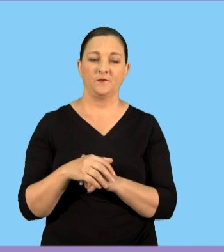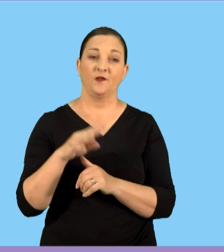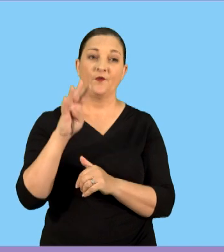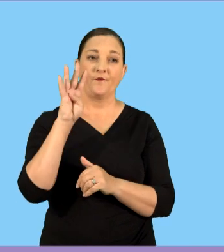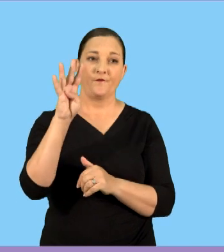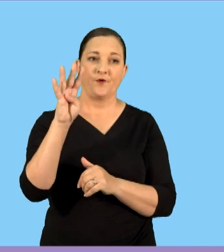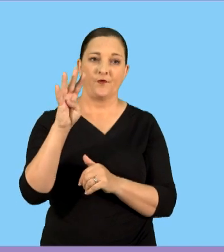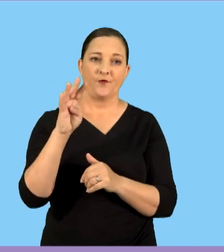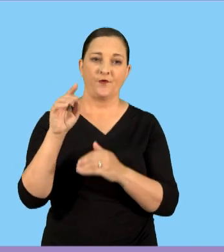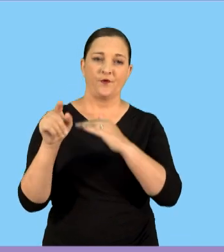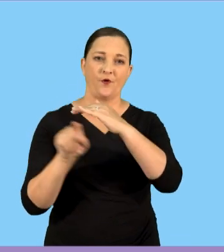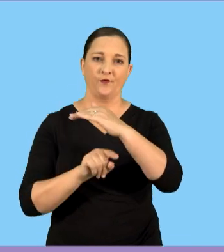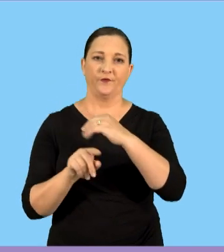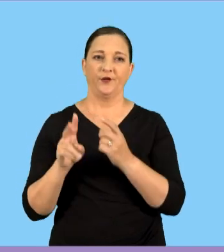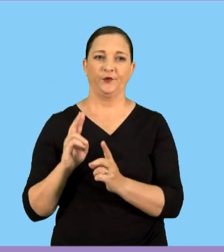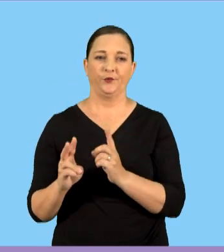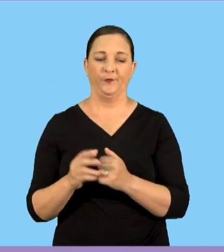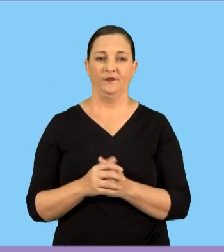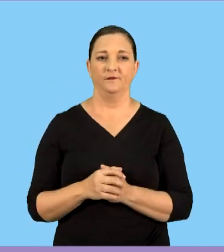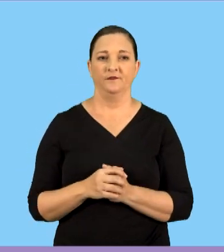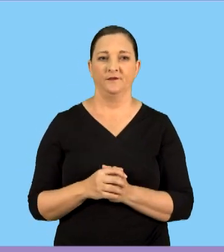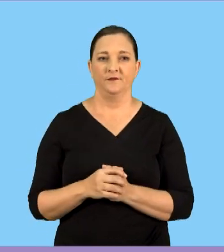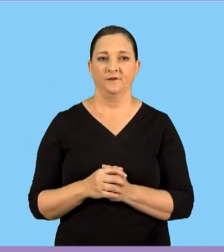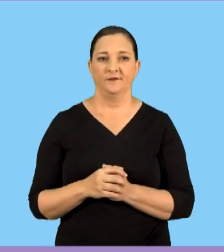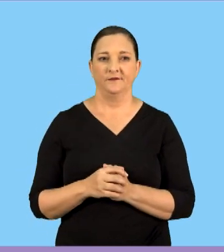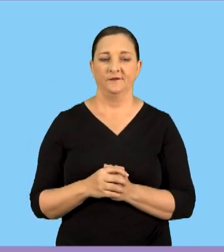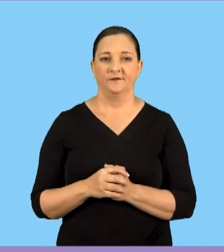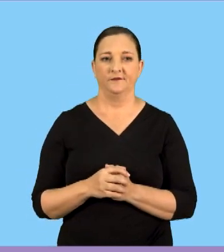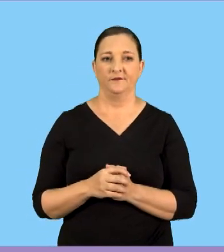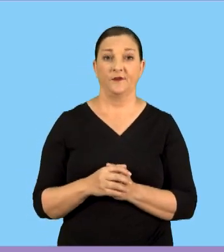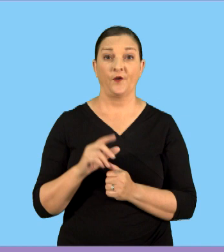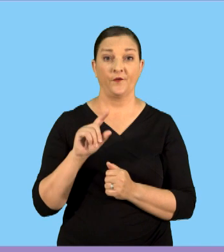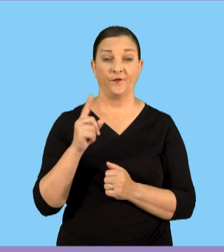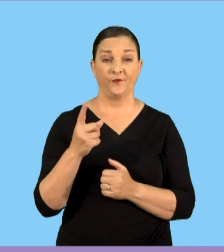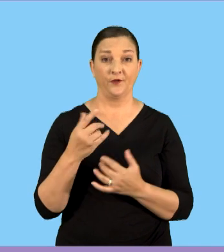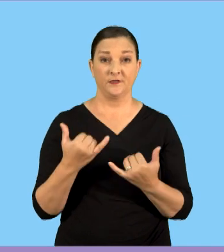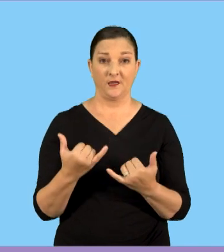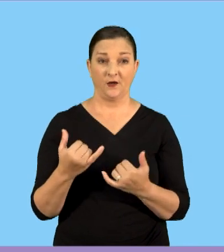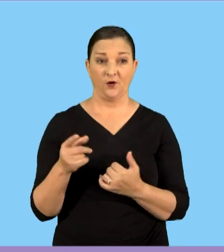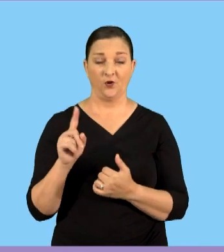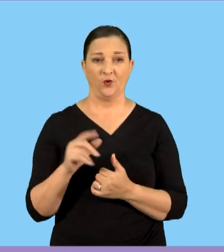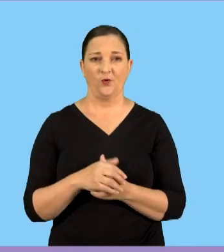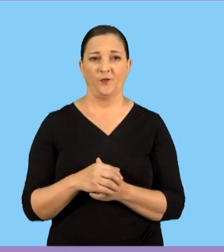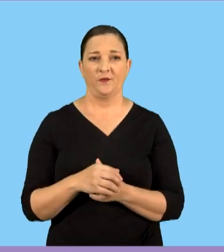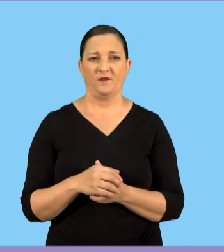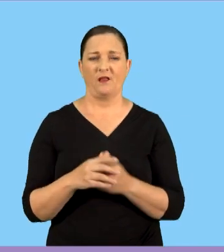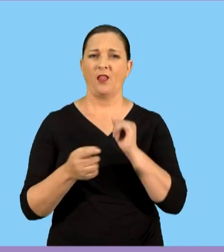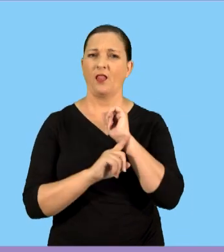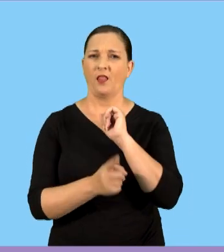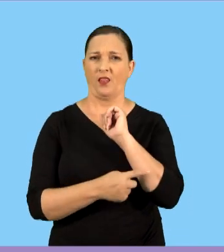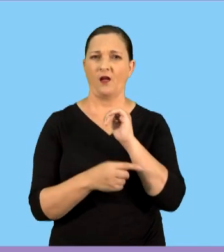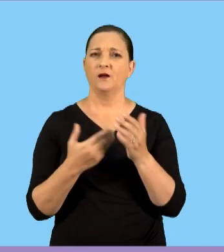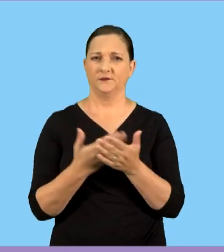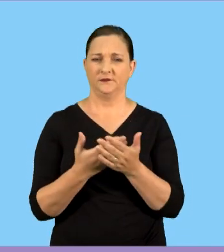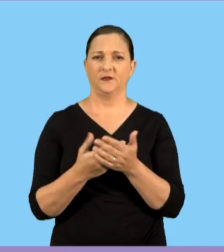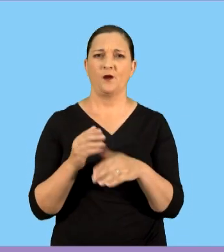and that is going to be 4/12. And the first term there and the last